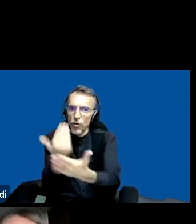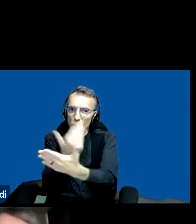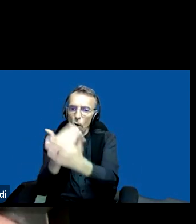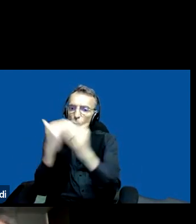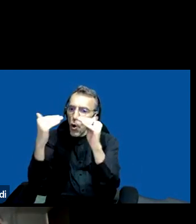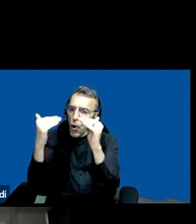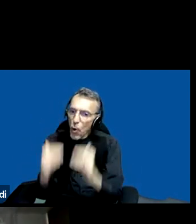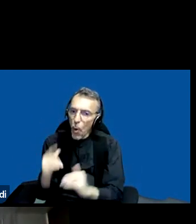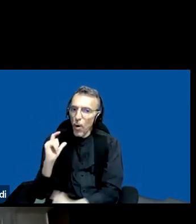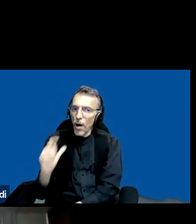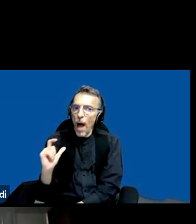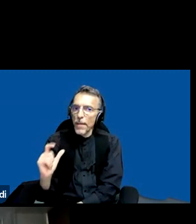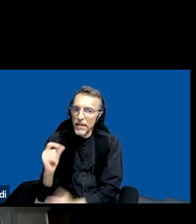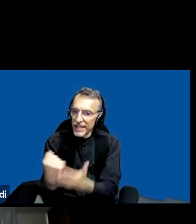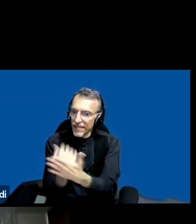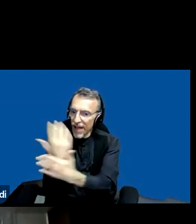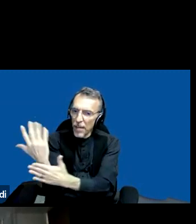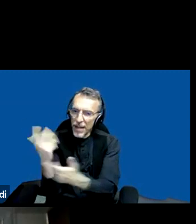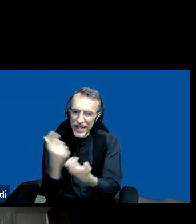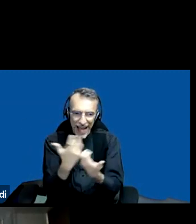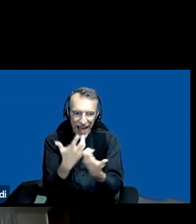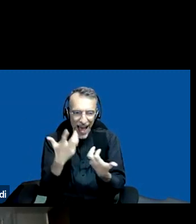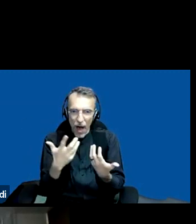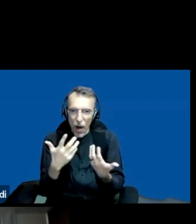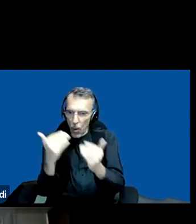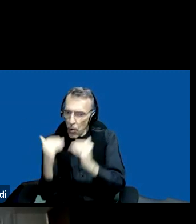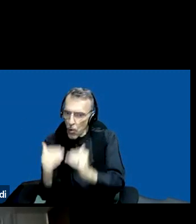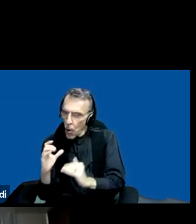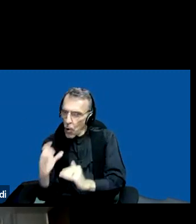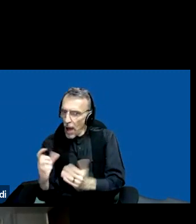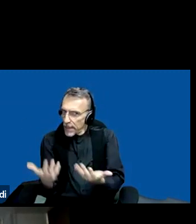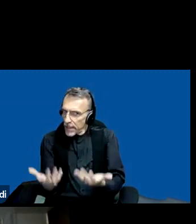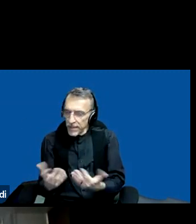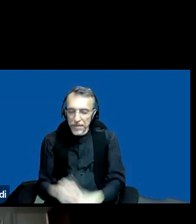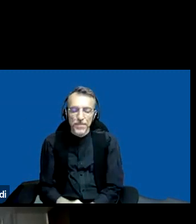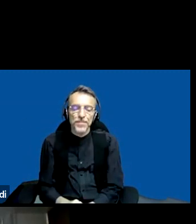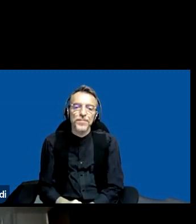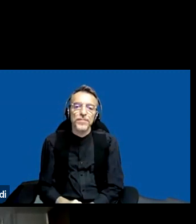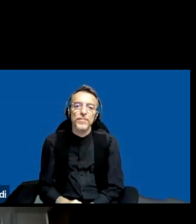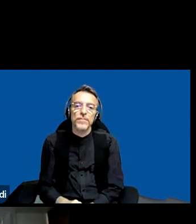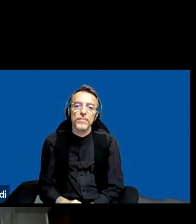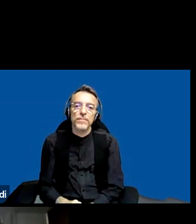development more generally. It's a specific one about low carbon.